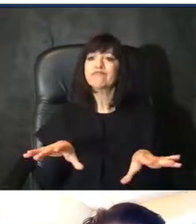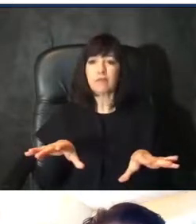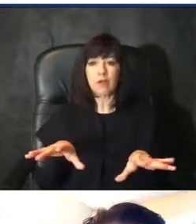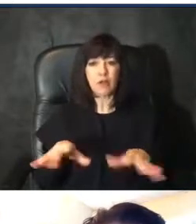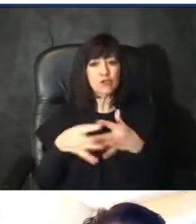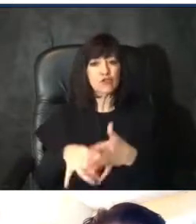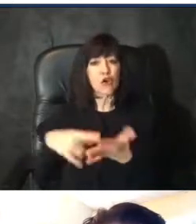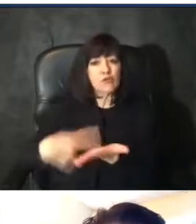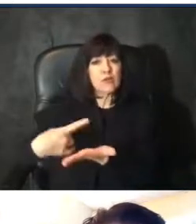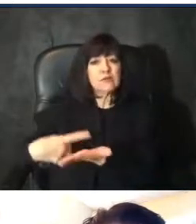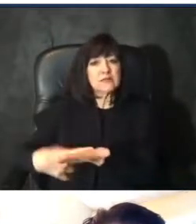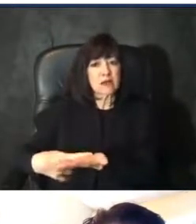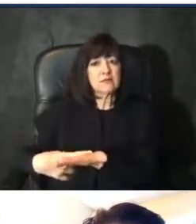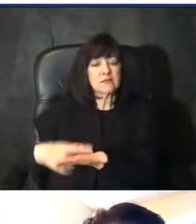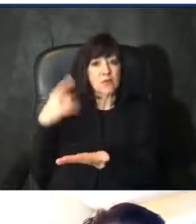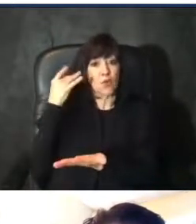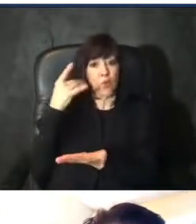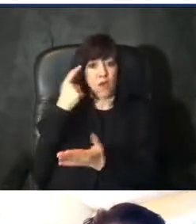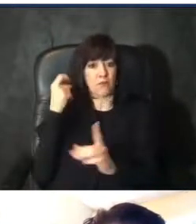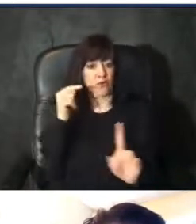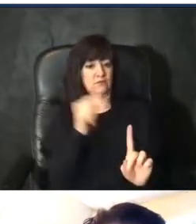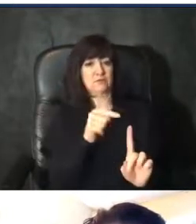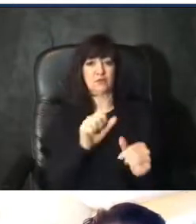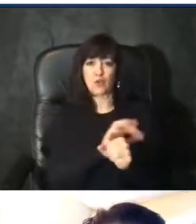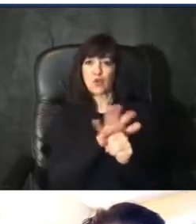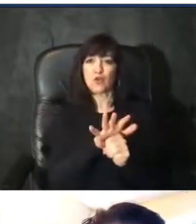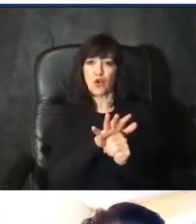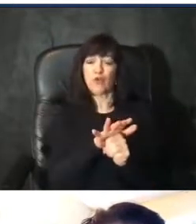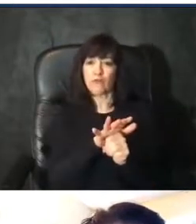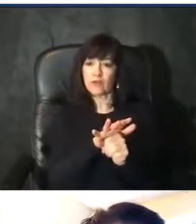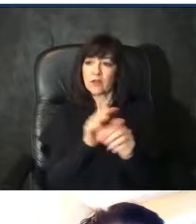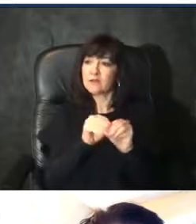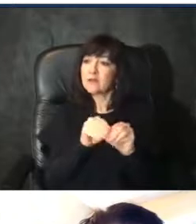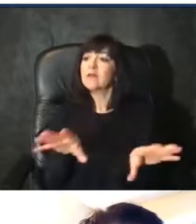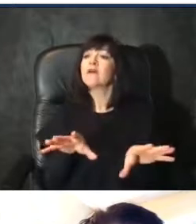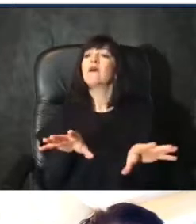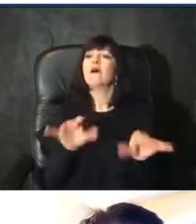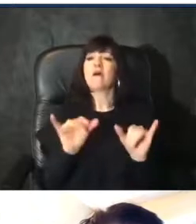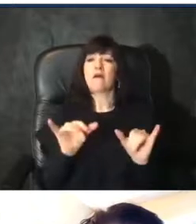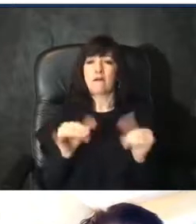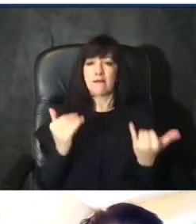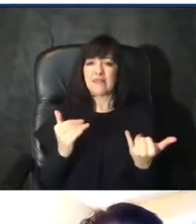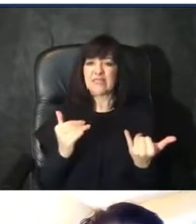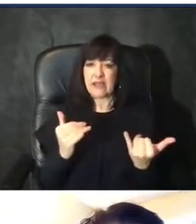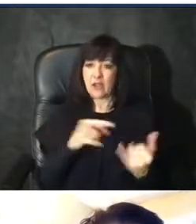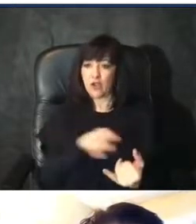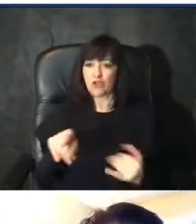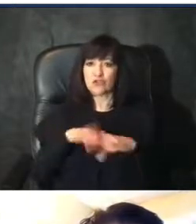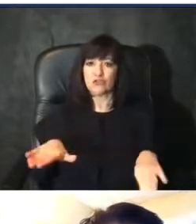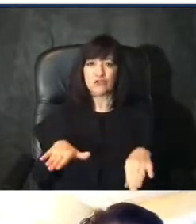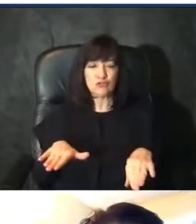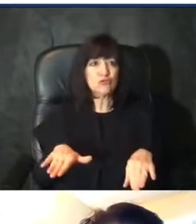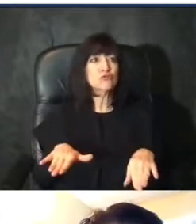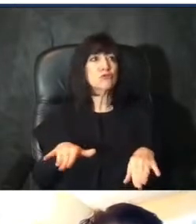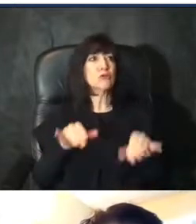want to do is now pass the baton to Malia to talk a little bit more. We want to give you some useful